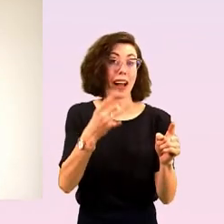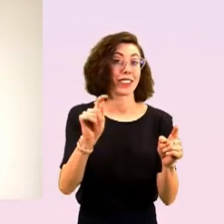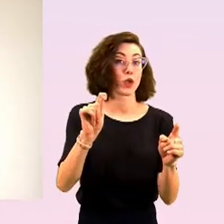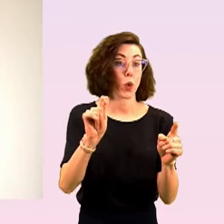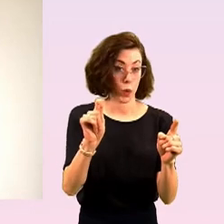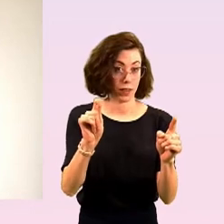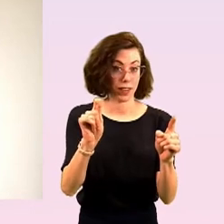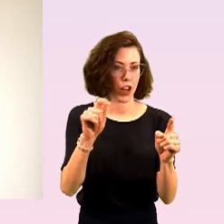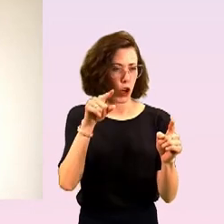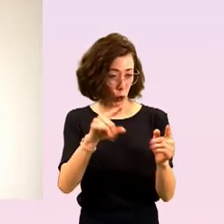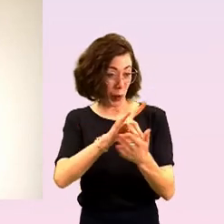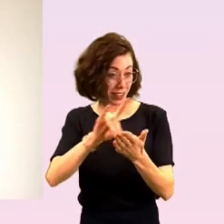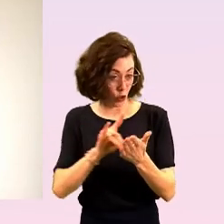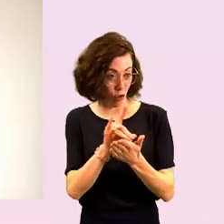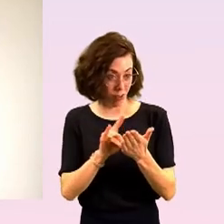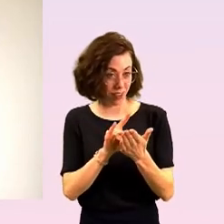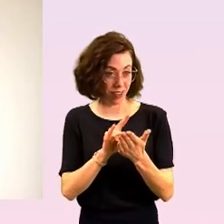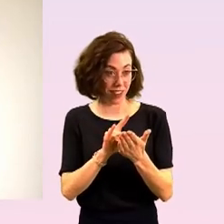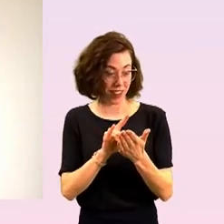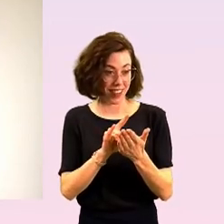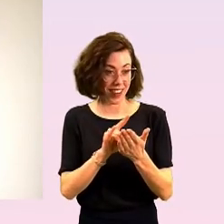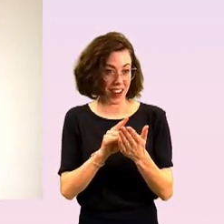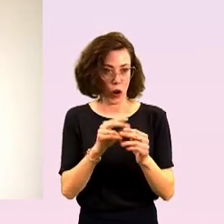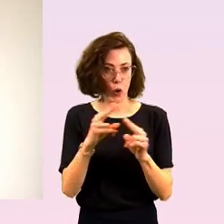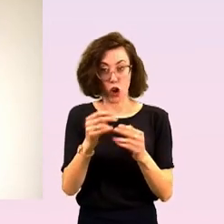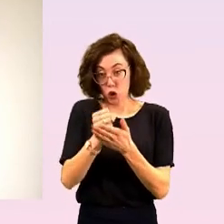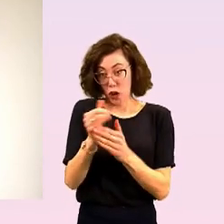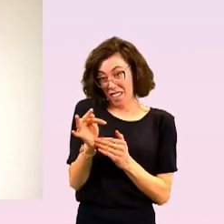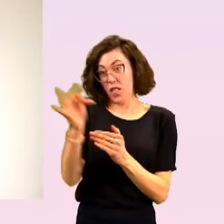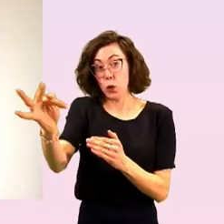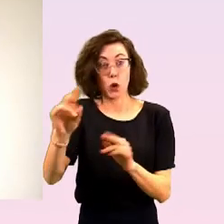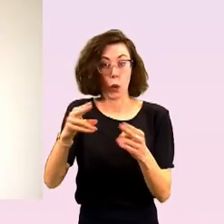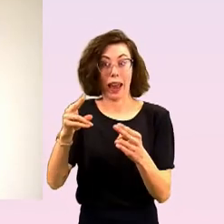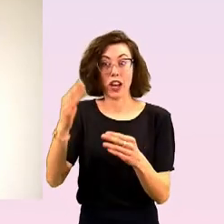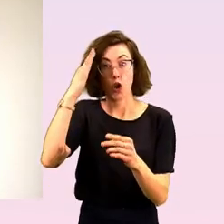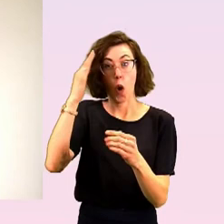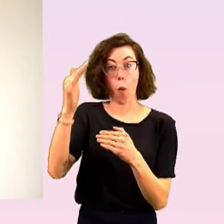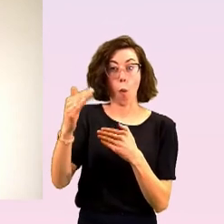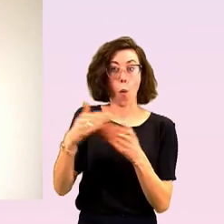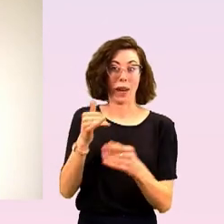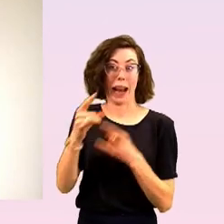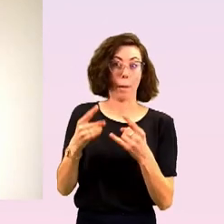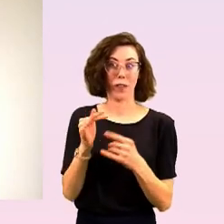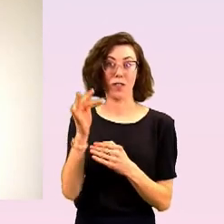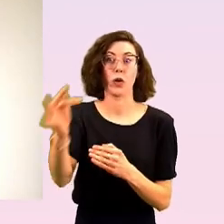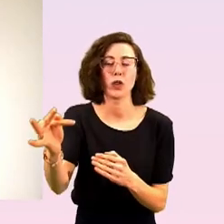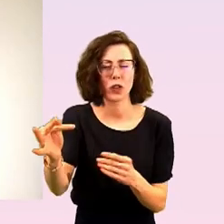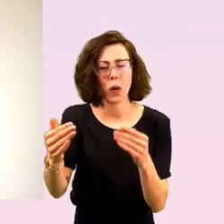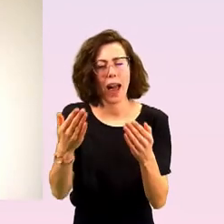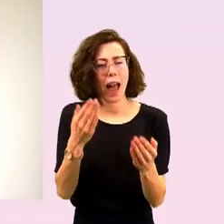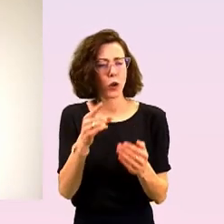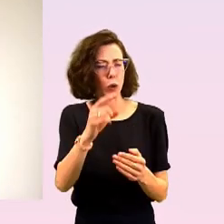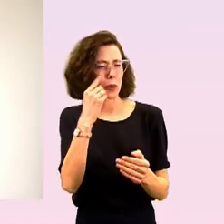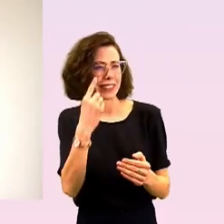you're a historian and not a future Éirénne, and you can't make predictions, but how do you kind of see LGBTQ staff